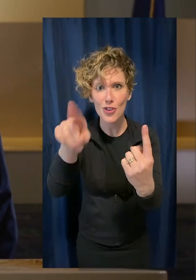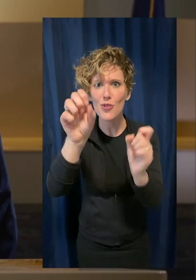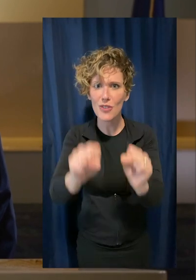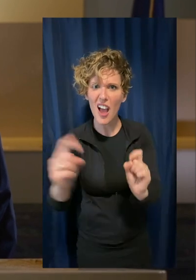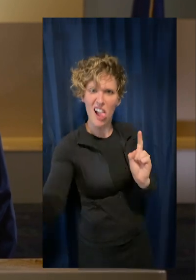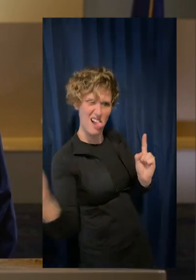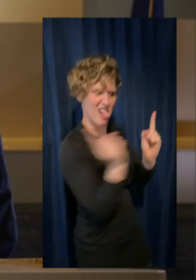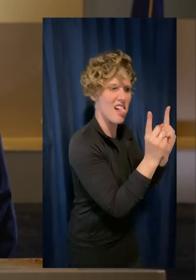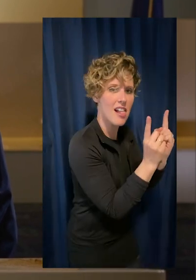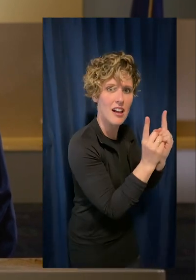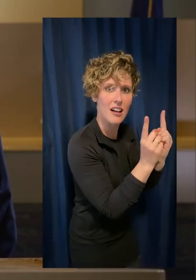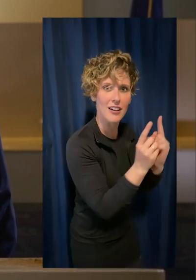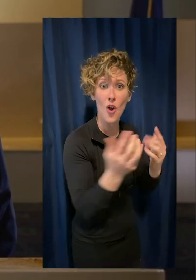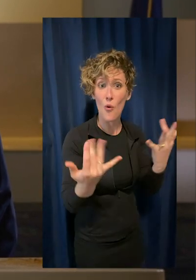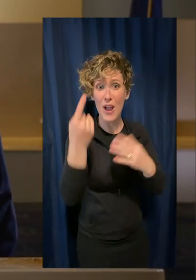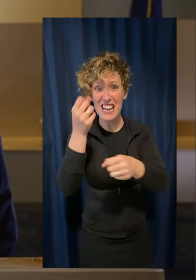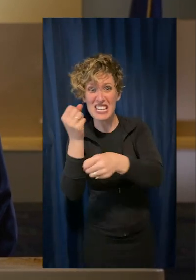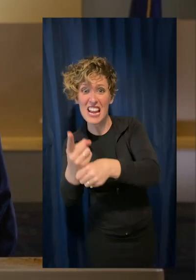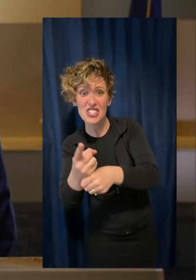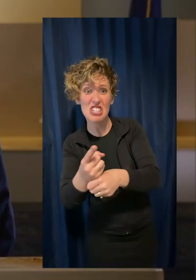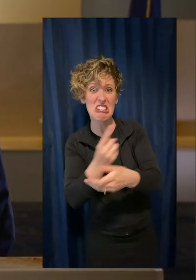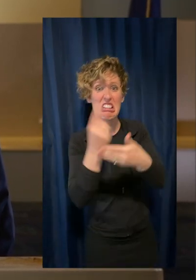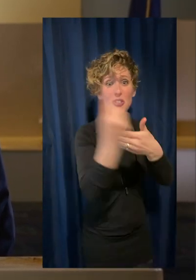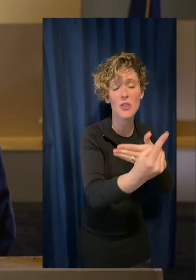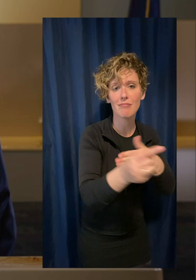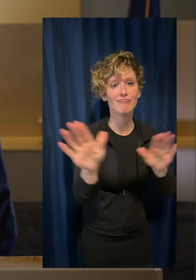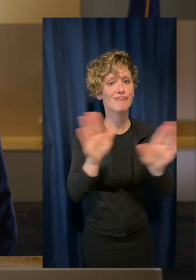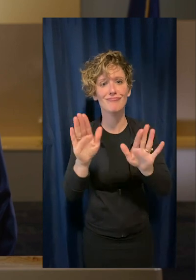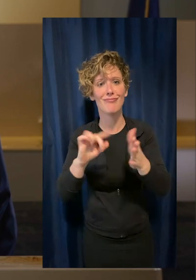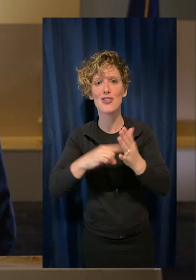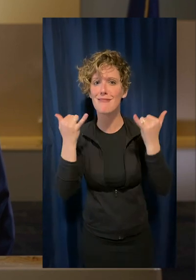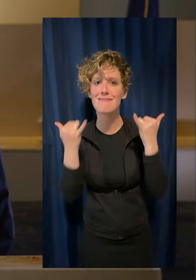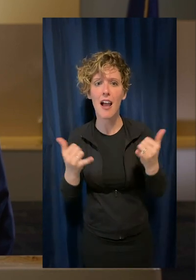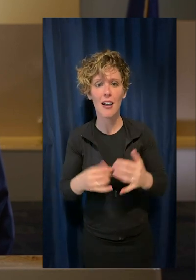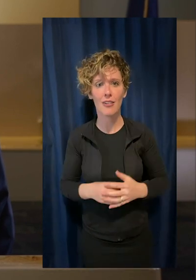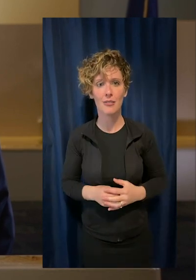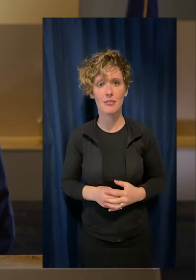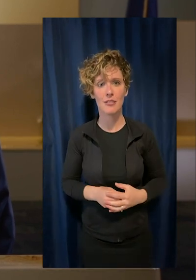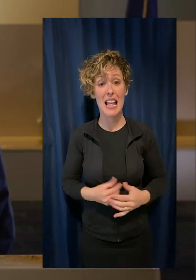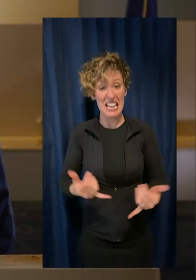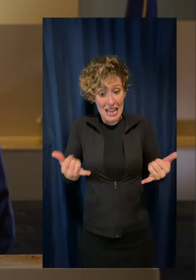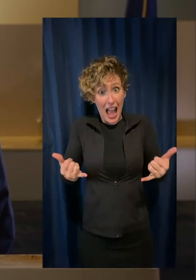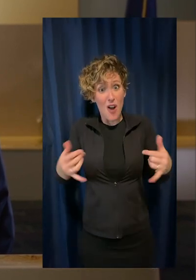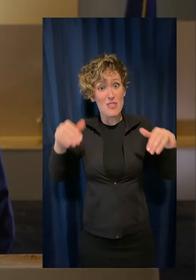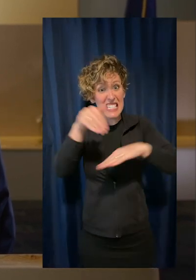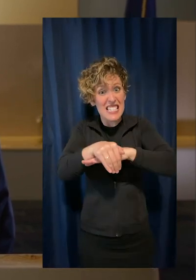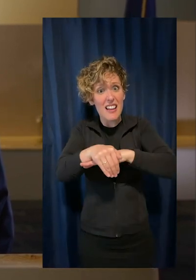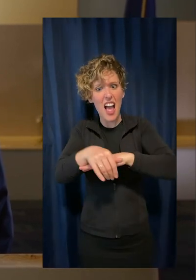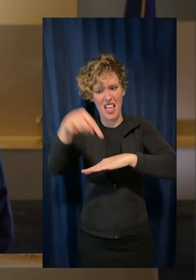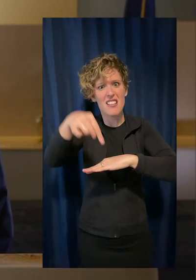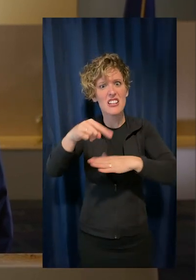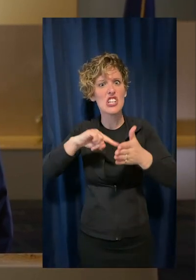tomorrow, or next week, or next year. This evening is the end of all the baby steps we took towards growing up. This evening